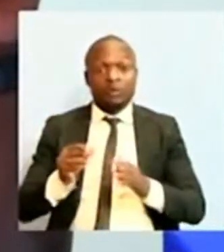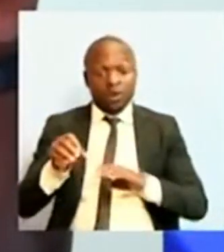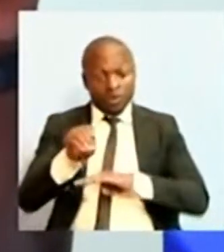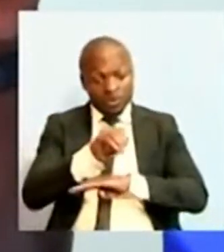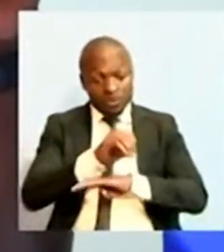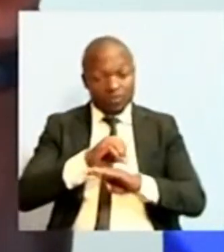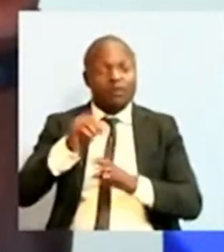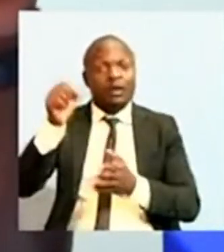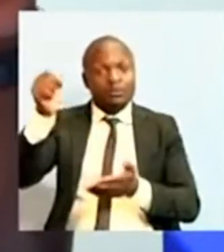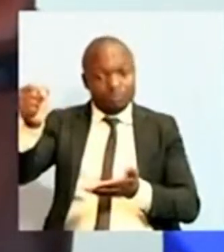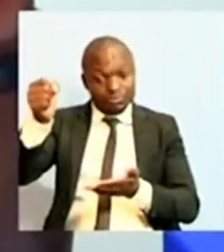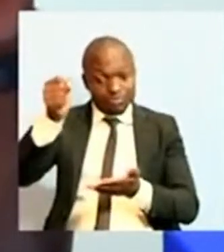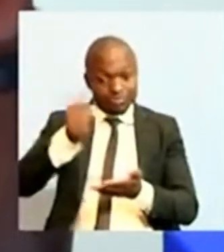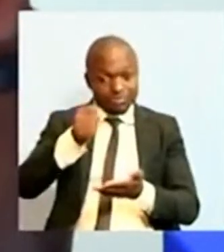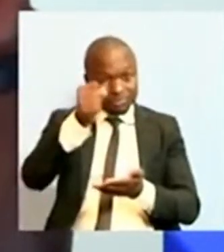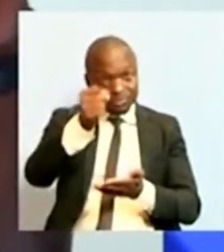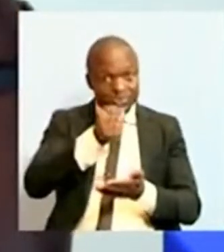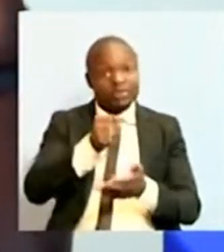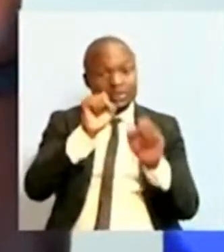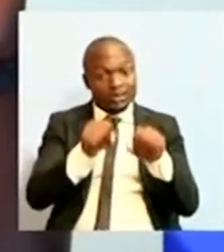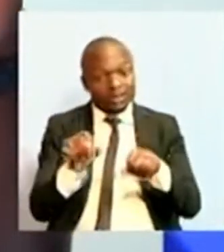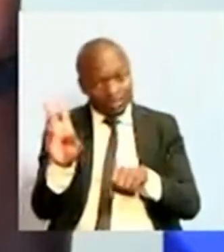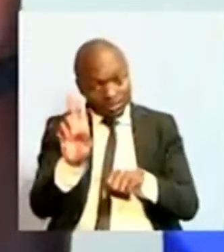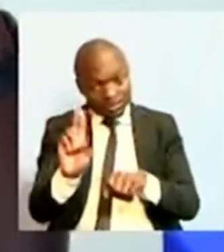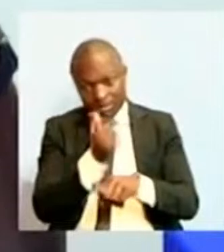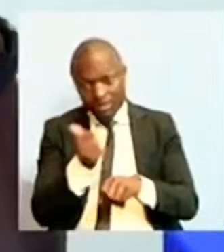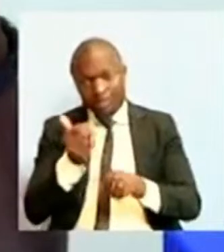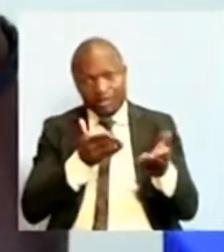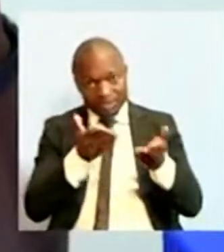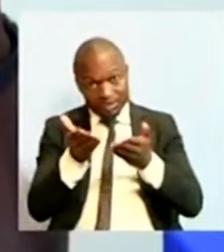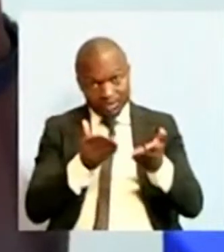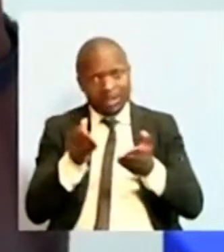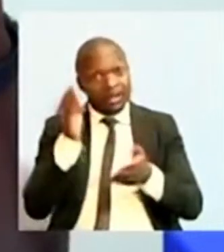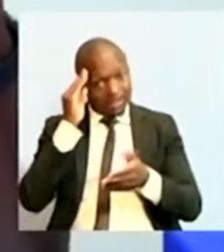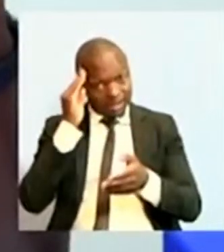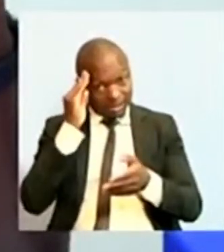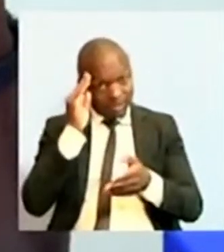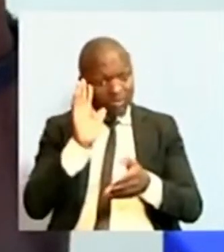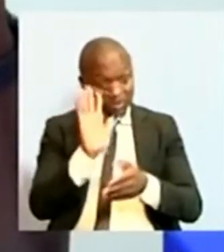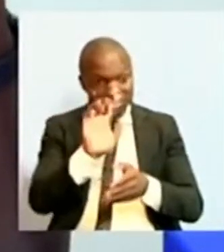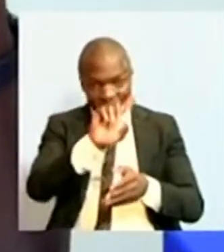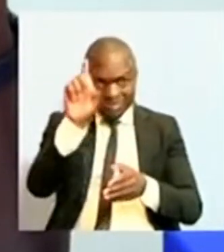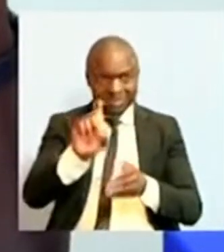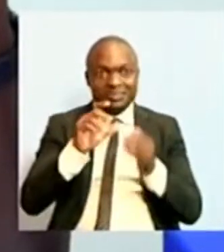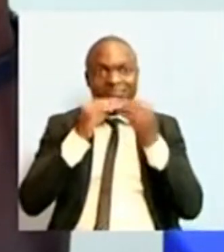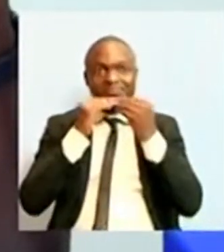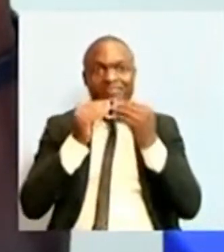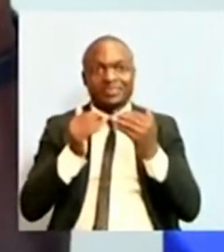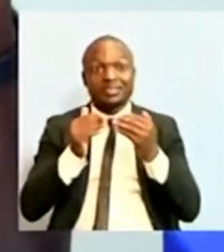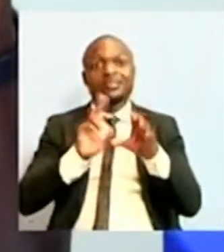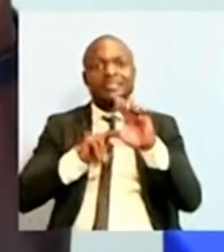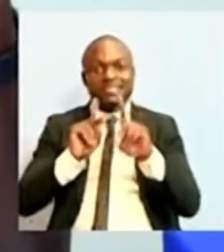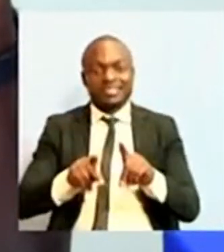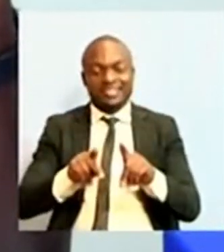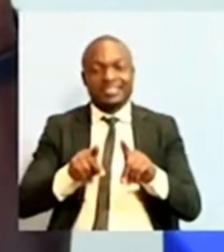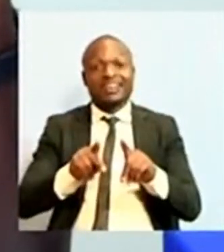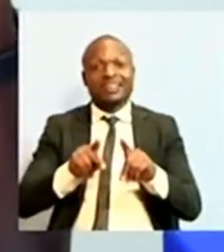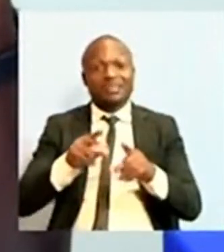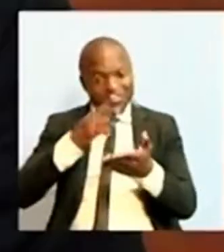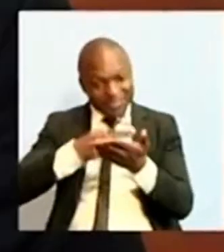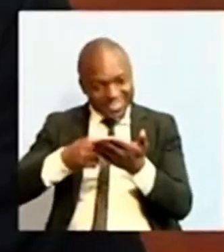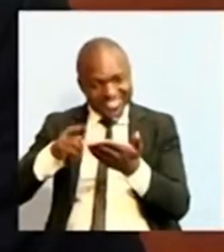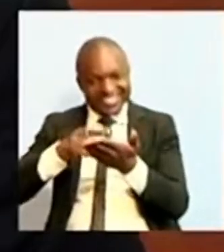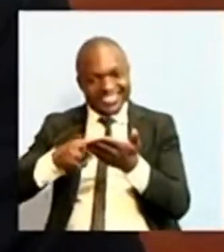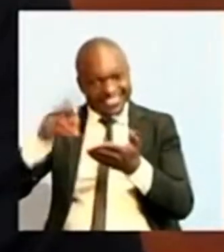overemployed could be used towards other services. I know where you are going. Thank you, Chair. Yes. For reading my